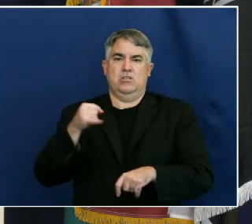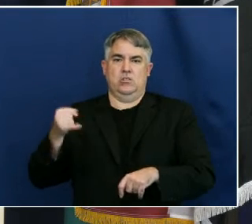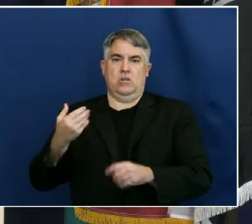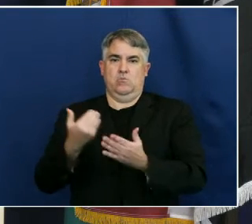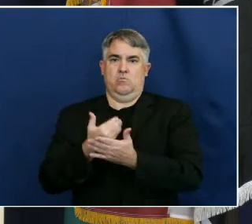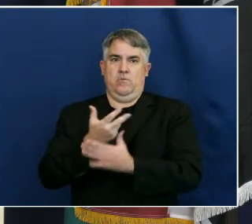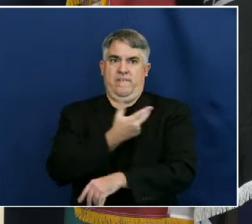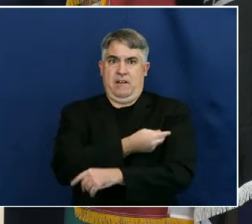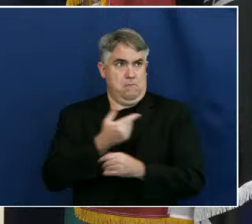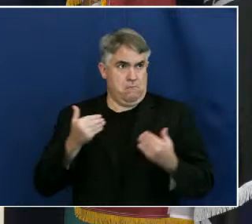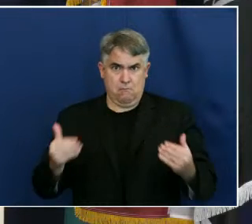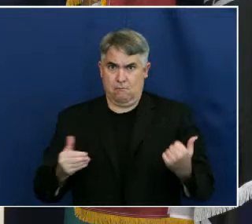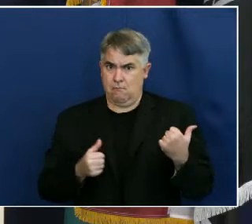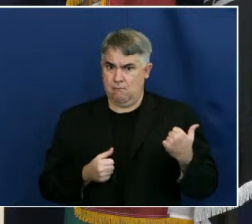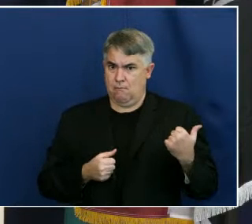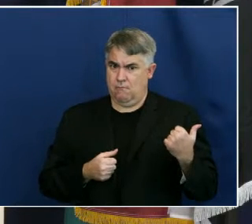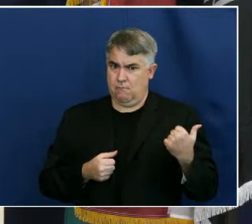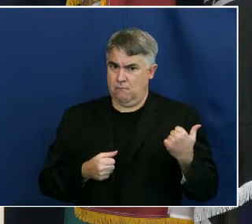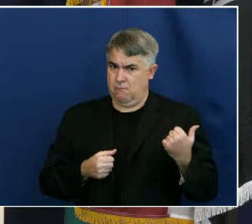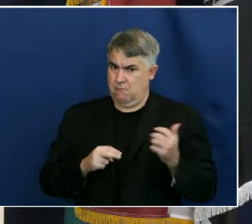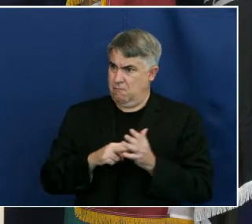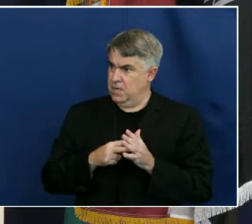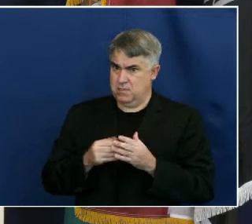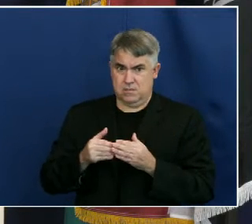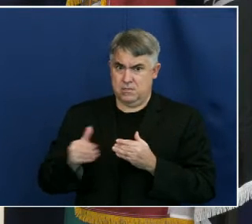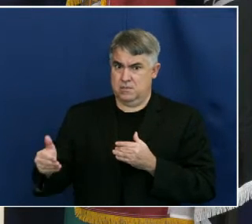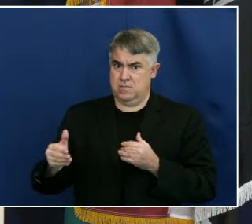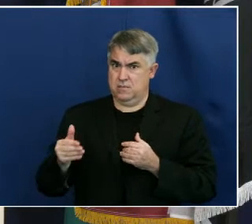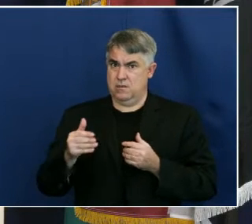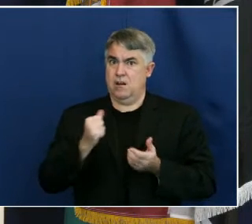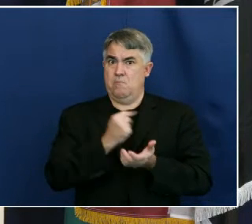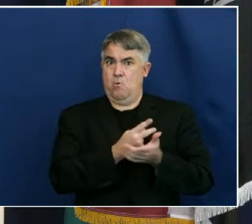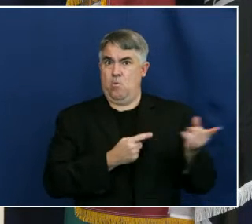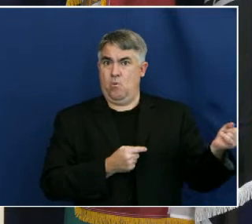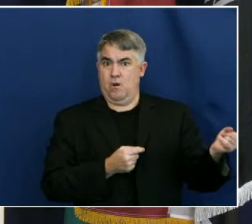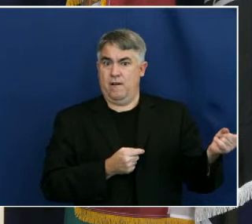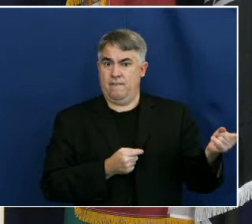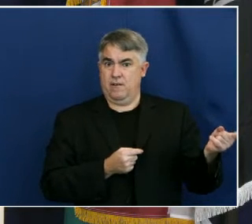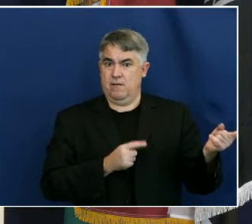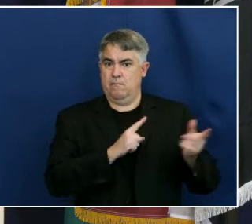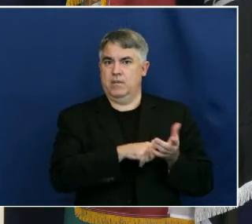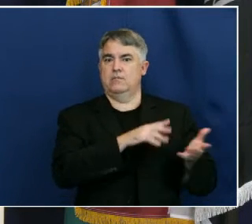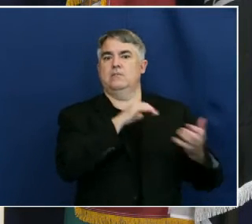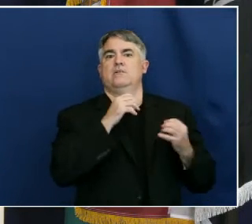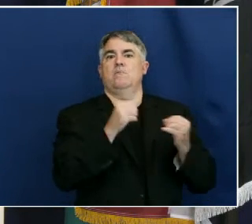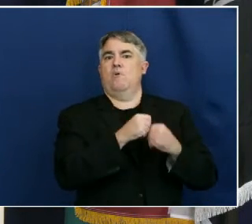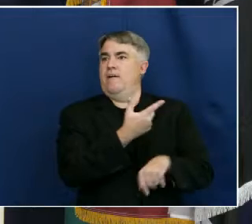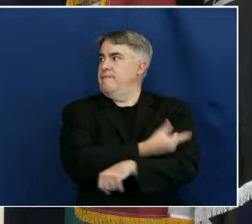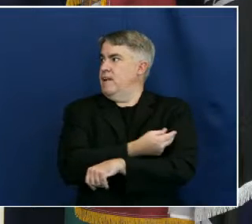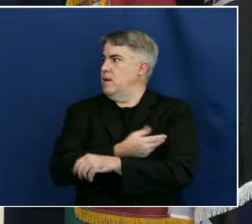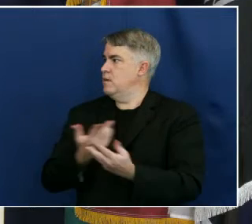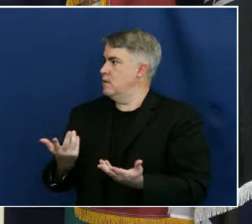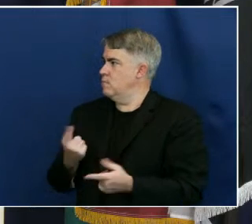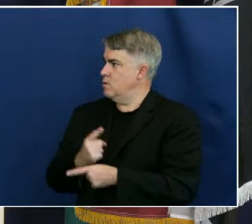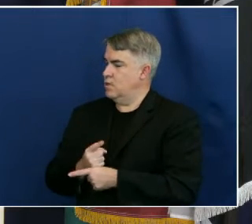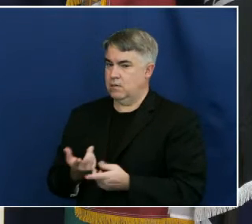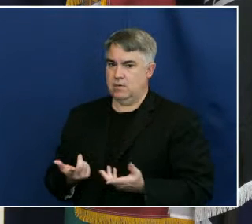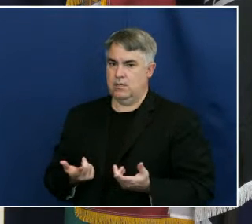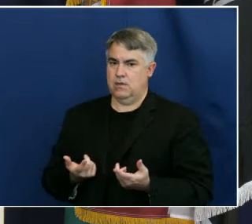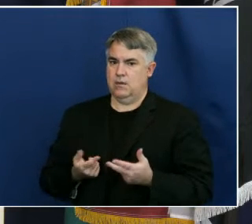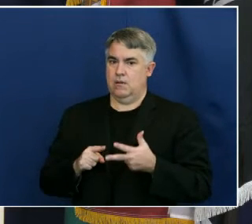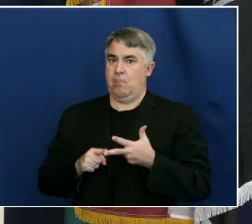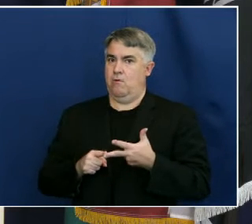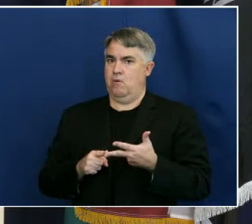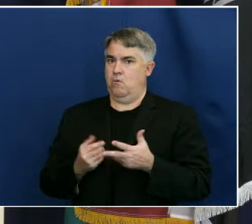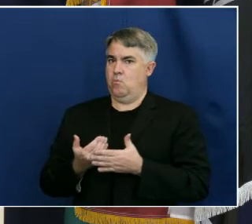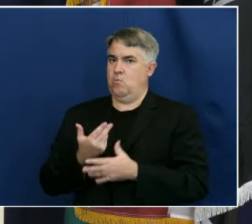the FDA could authorize that vaccine. There will be another vaccine coming to San Diego. If that happens, if and when that happens, how are we